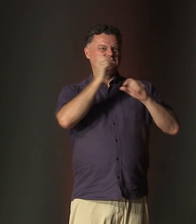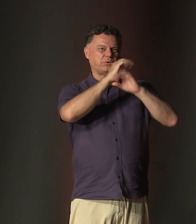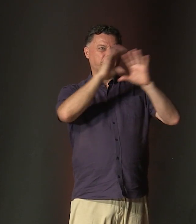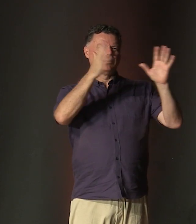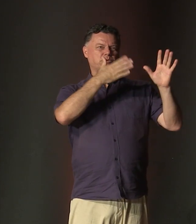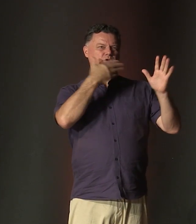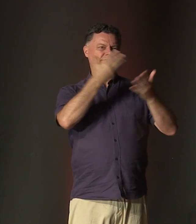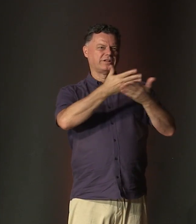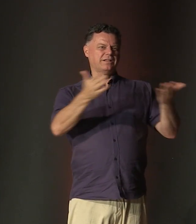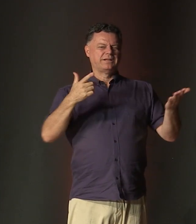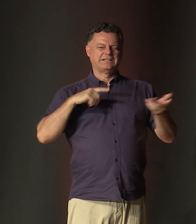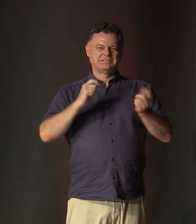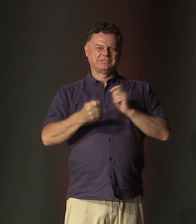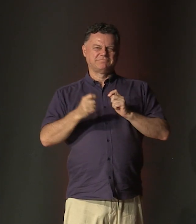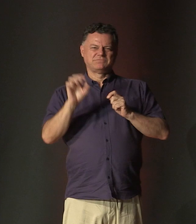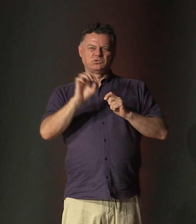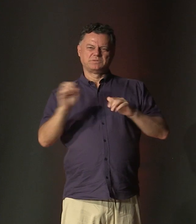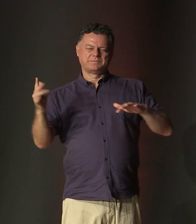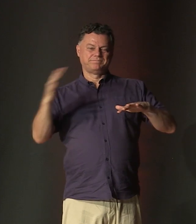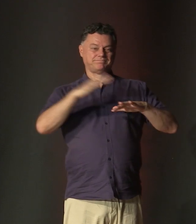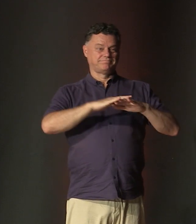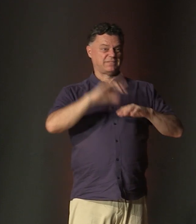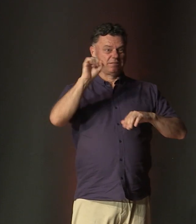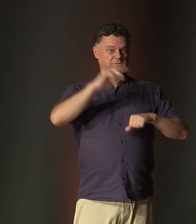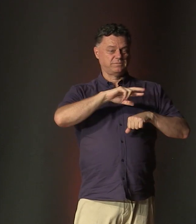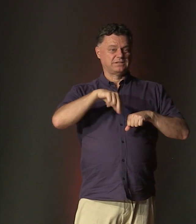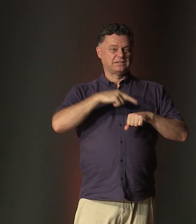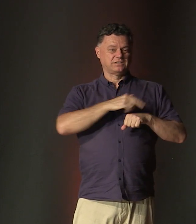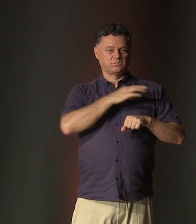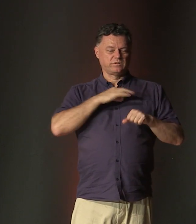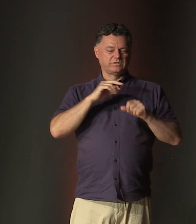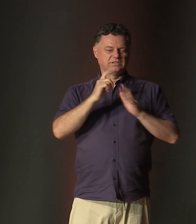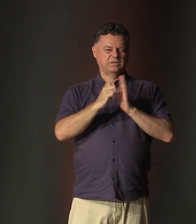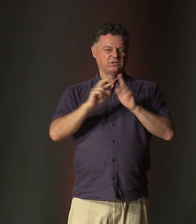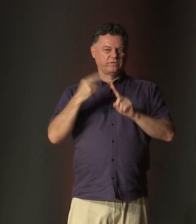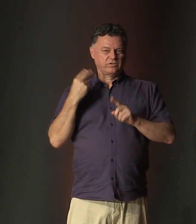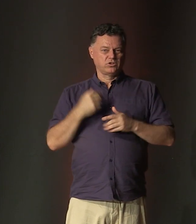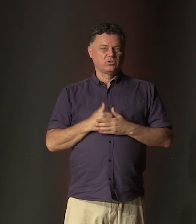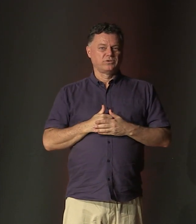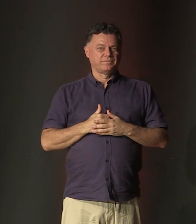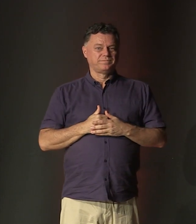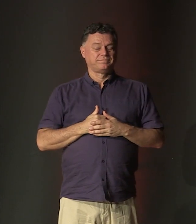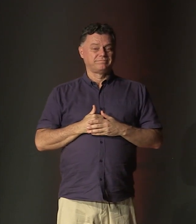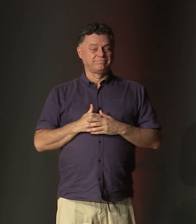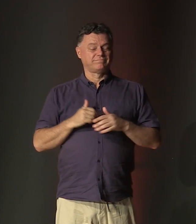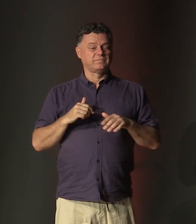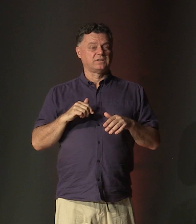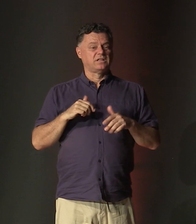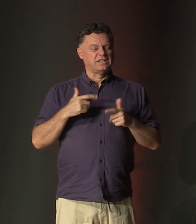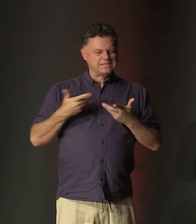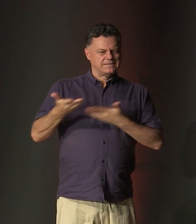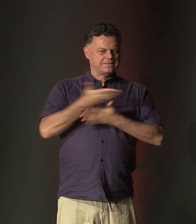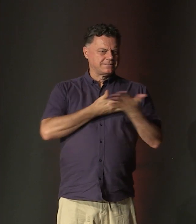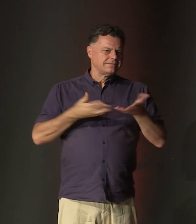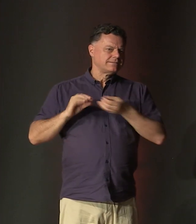Now, there is a national privacy review going on at the moment, and it's started to make some promising steps in the right direction.